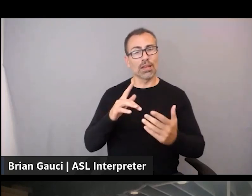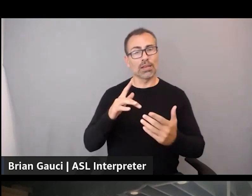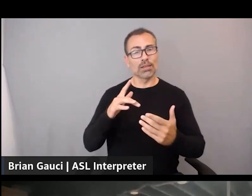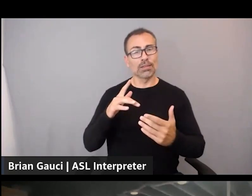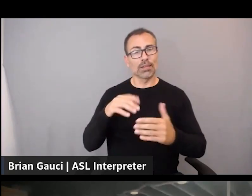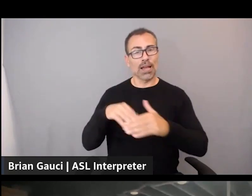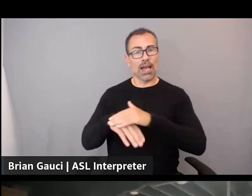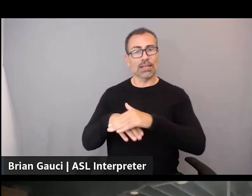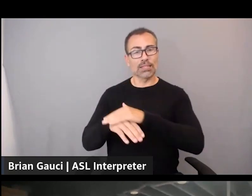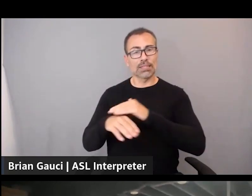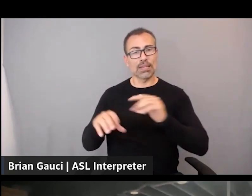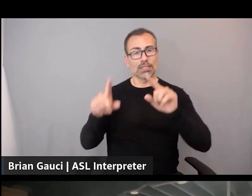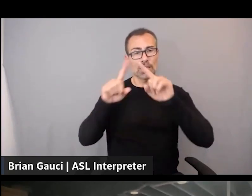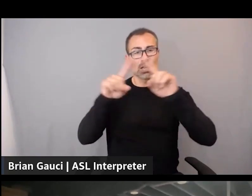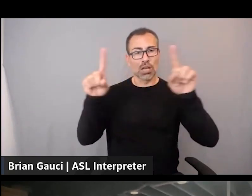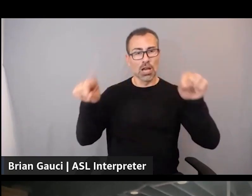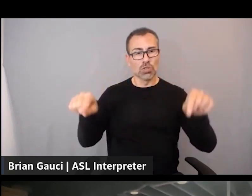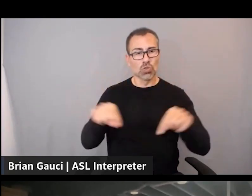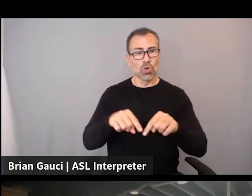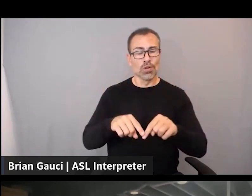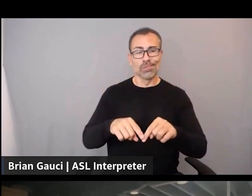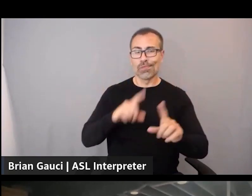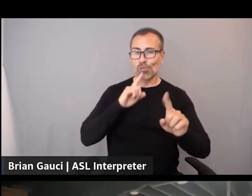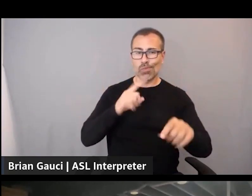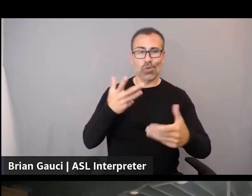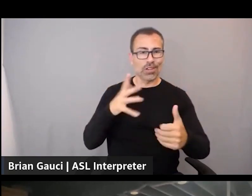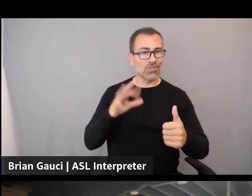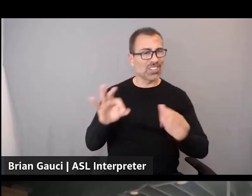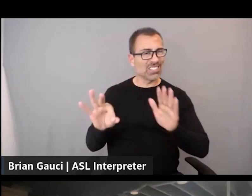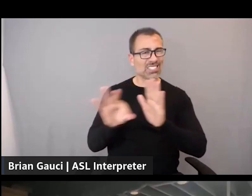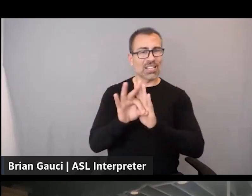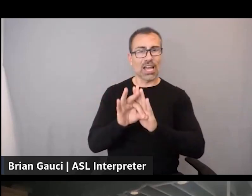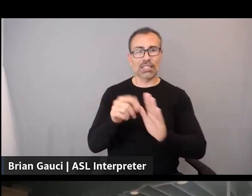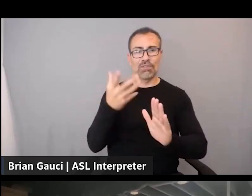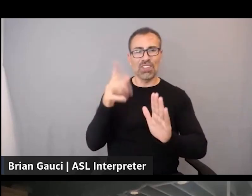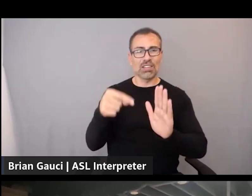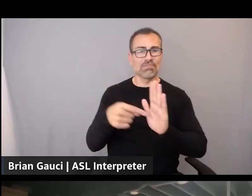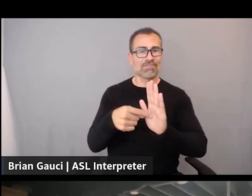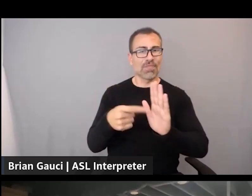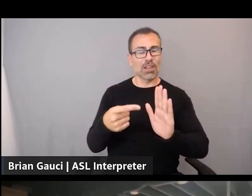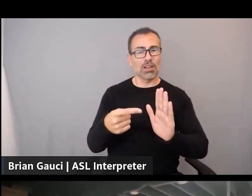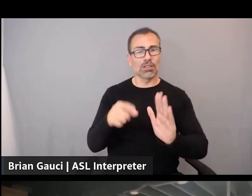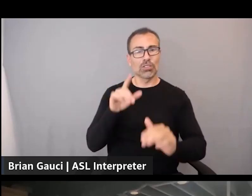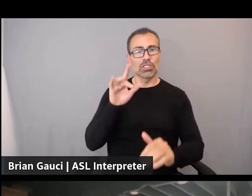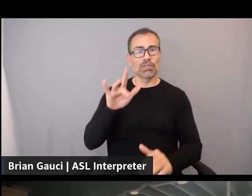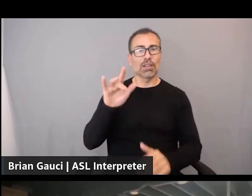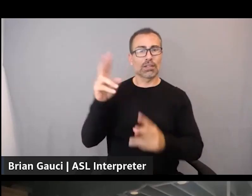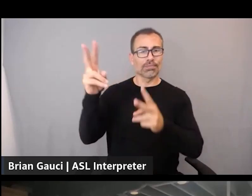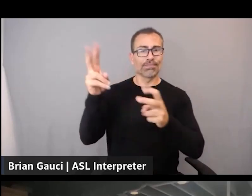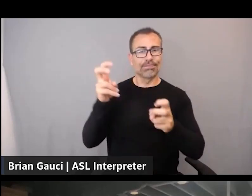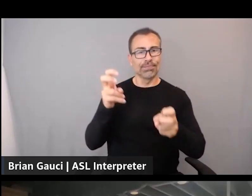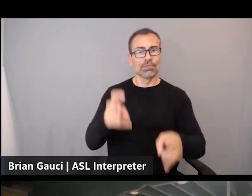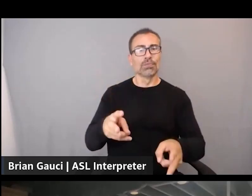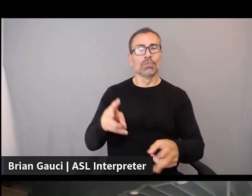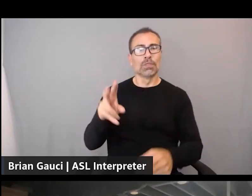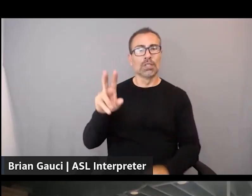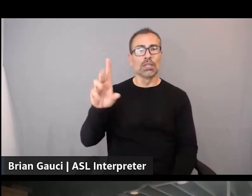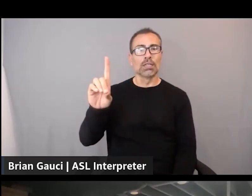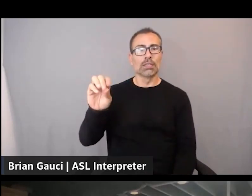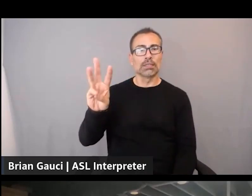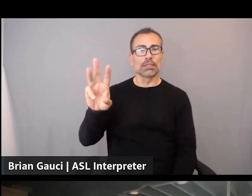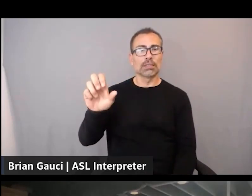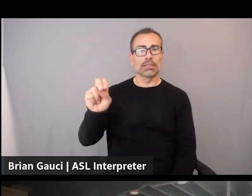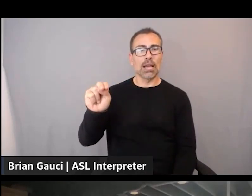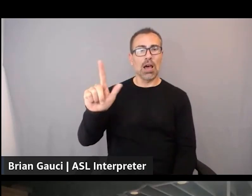it'll appear. The report is already selected for them. All they need to do is just hit download. Mhm.